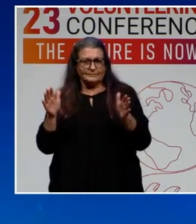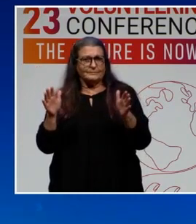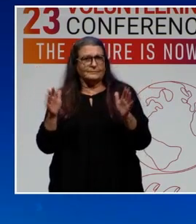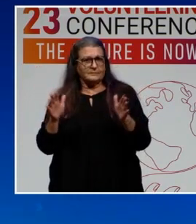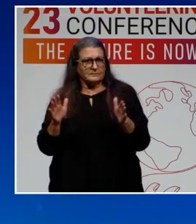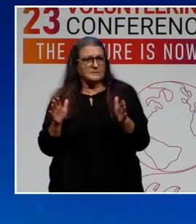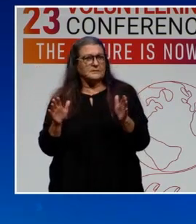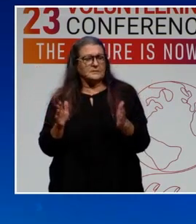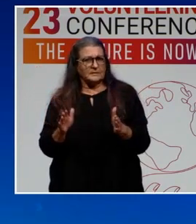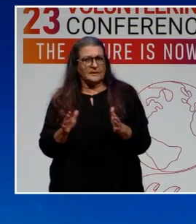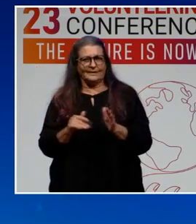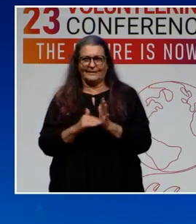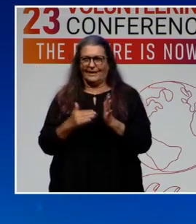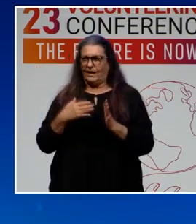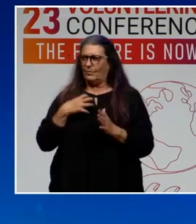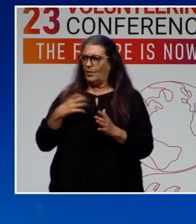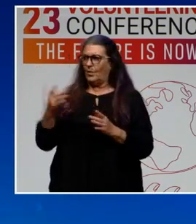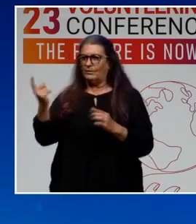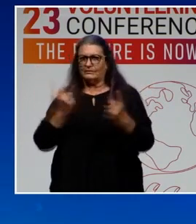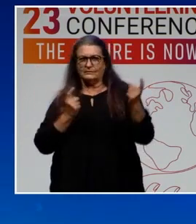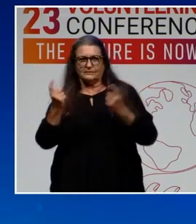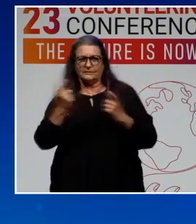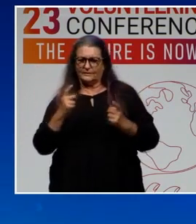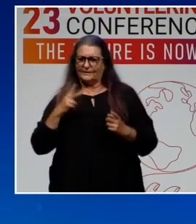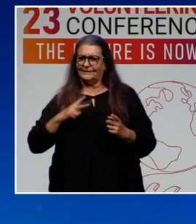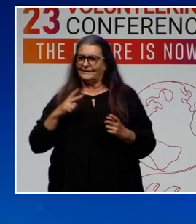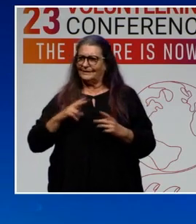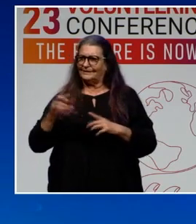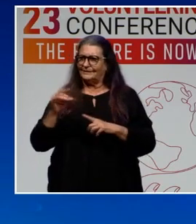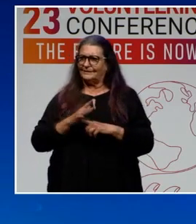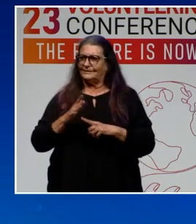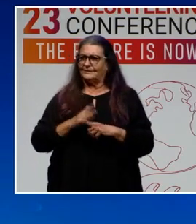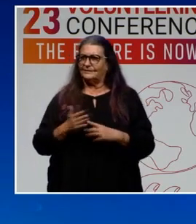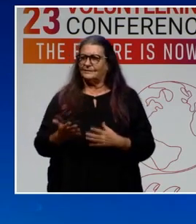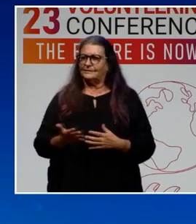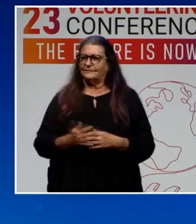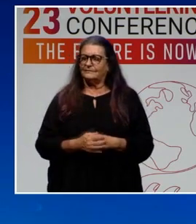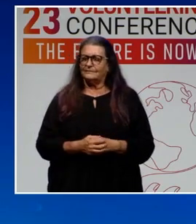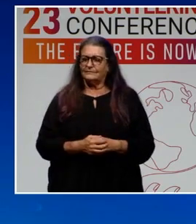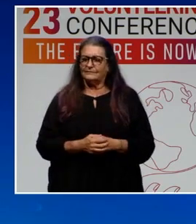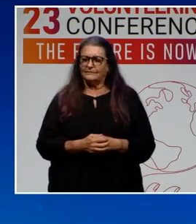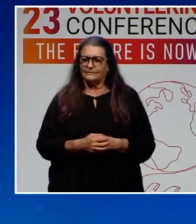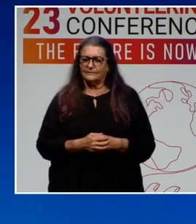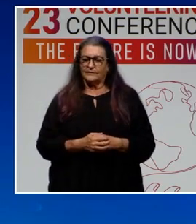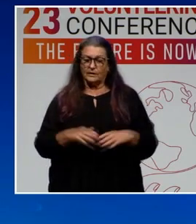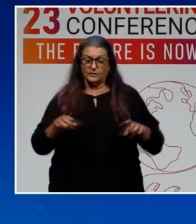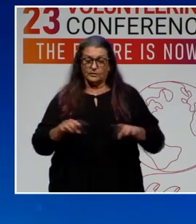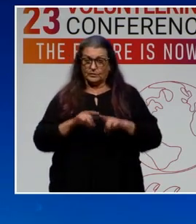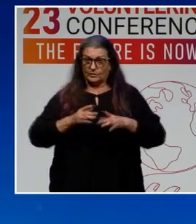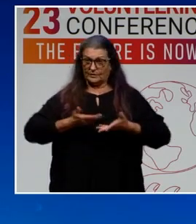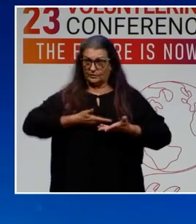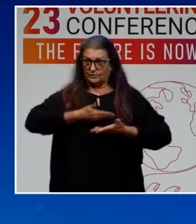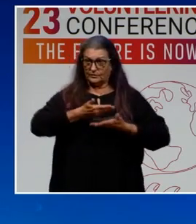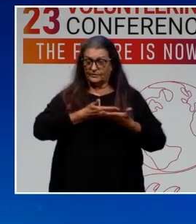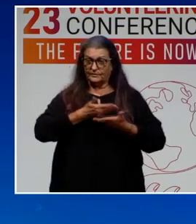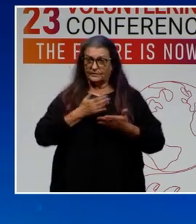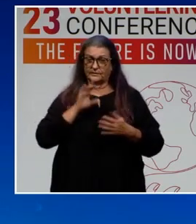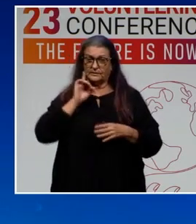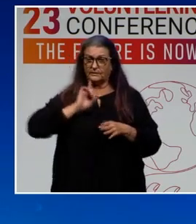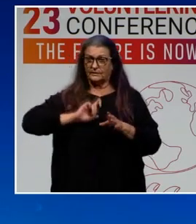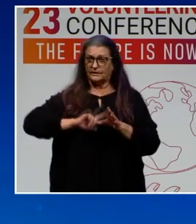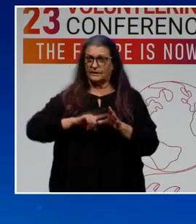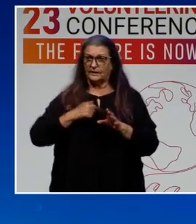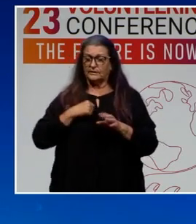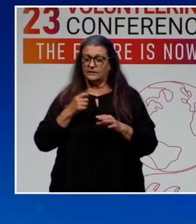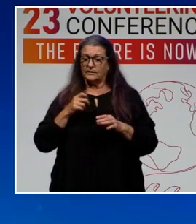people to come forward. Last year's Volunteering in Australia survey captured just how high demand it is